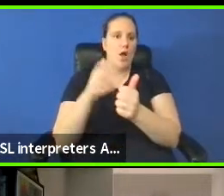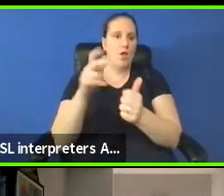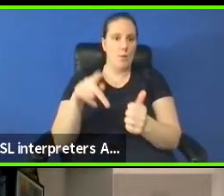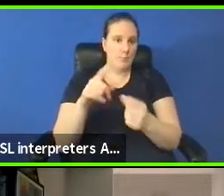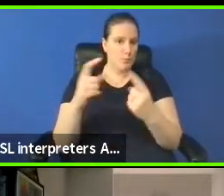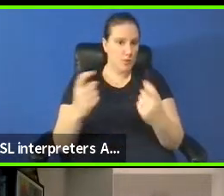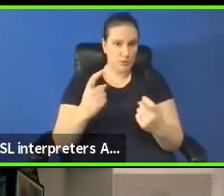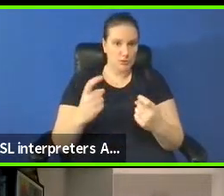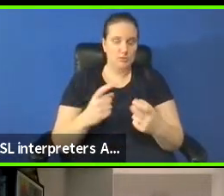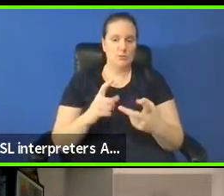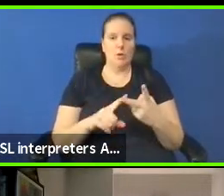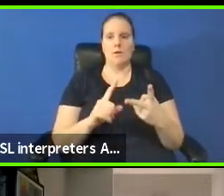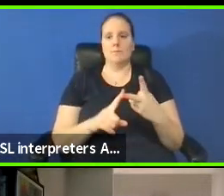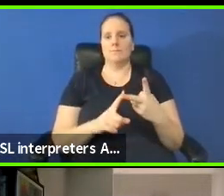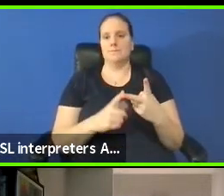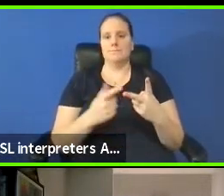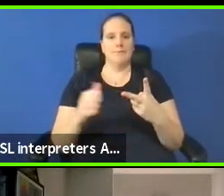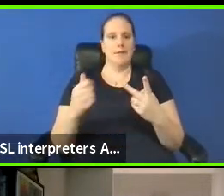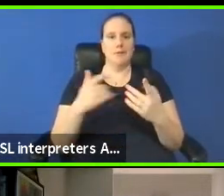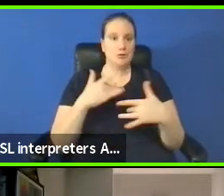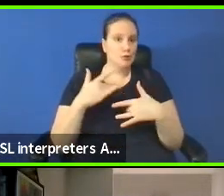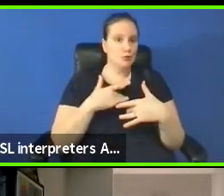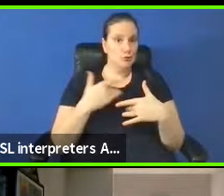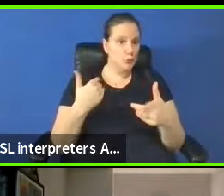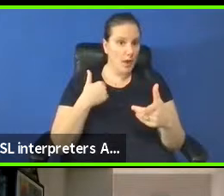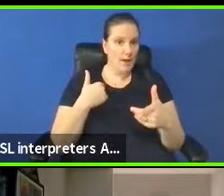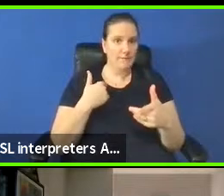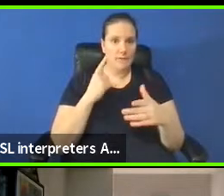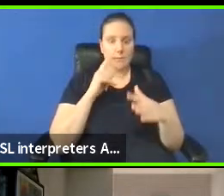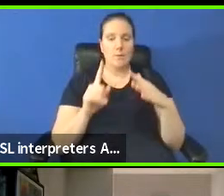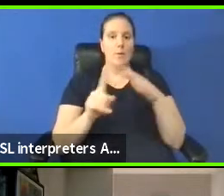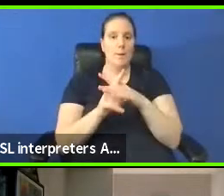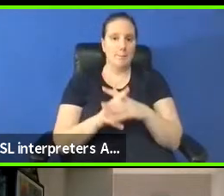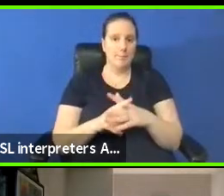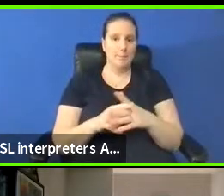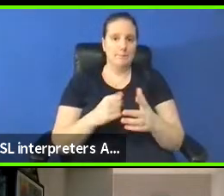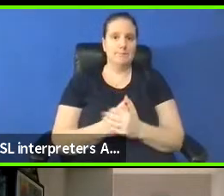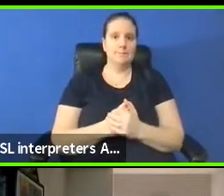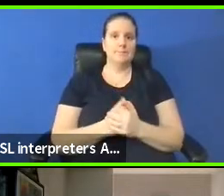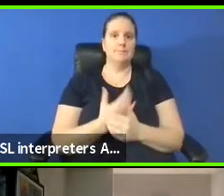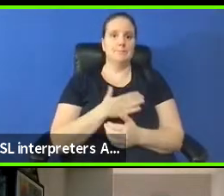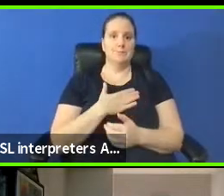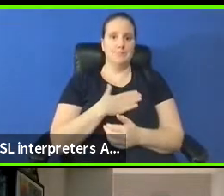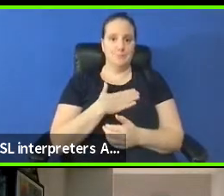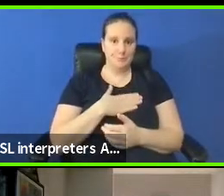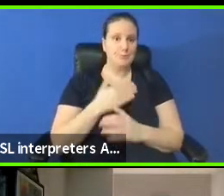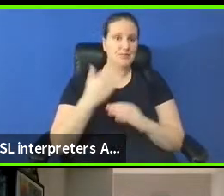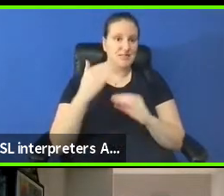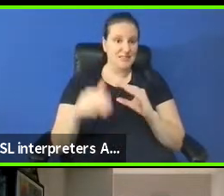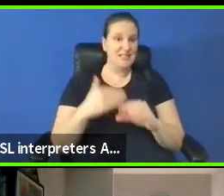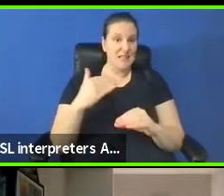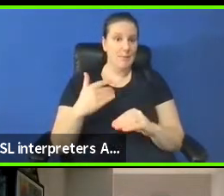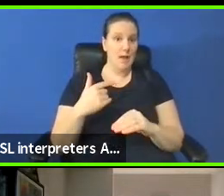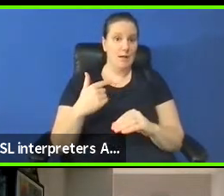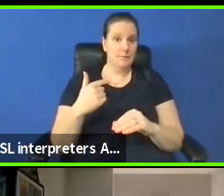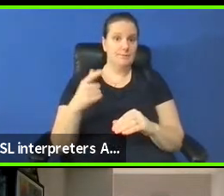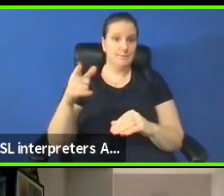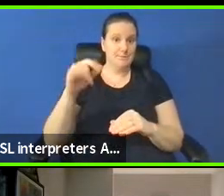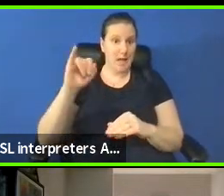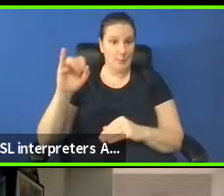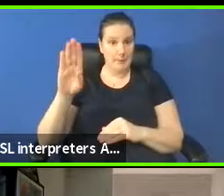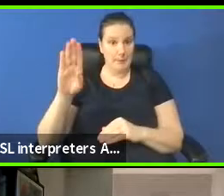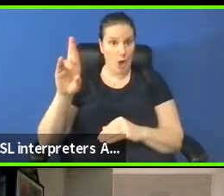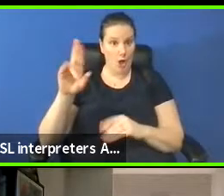questions or concerns that come up. Please email the